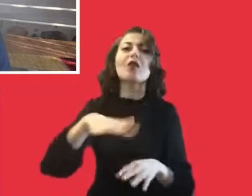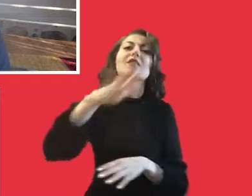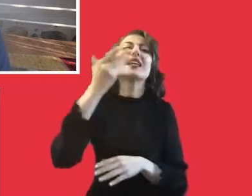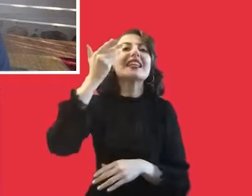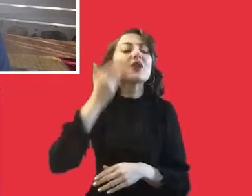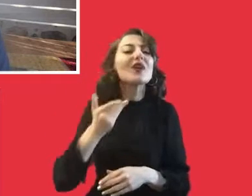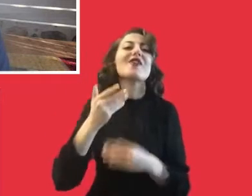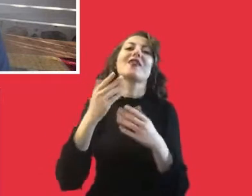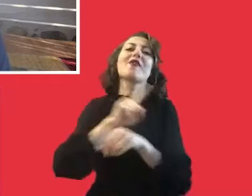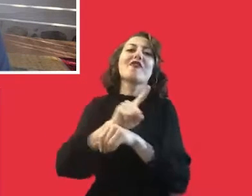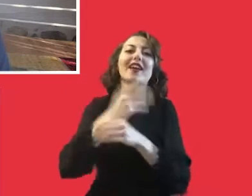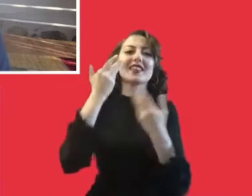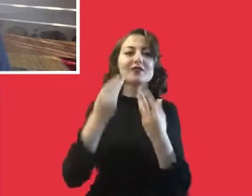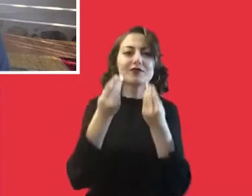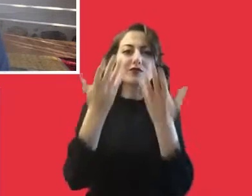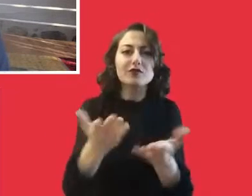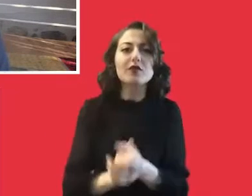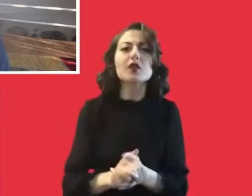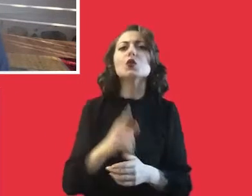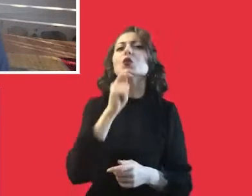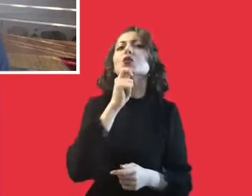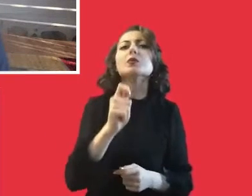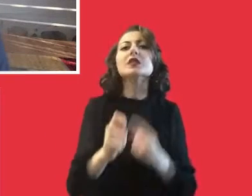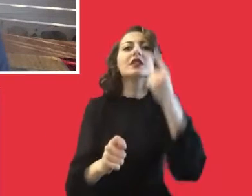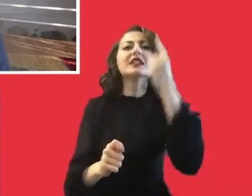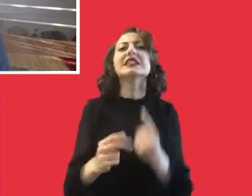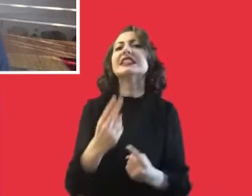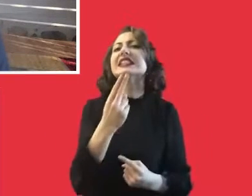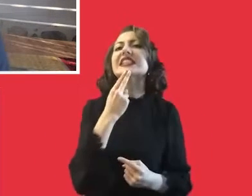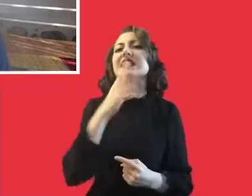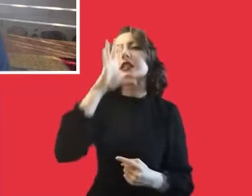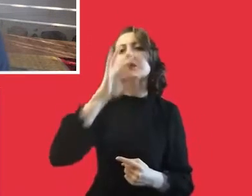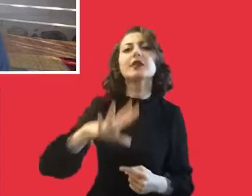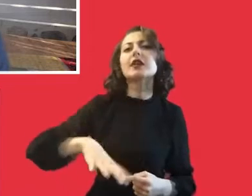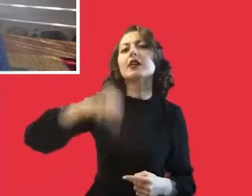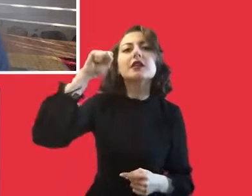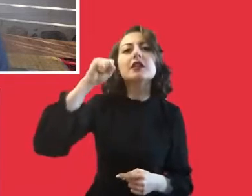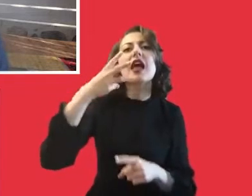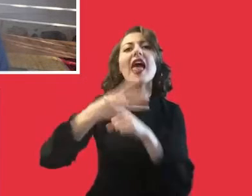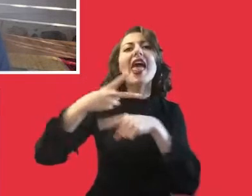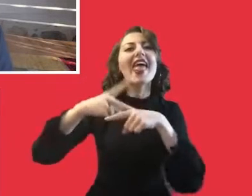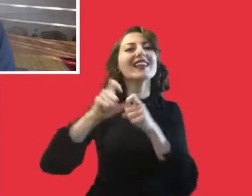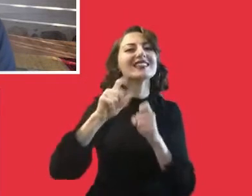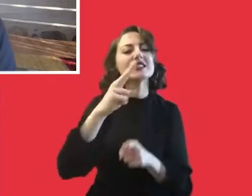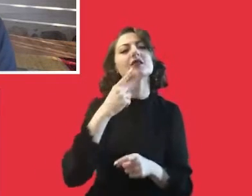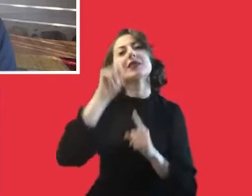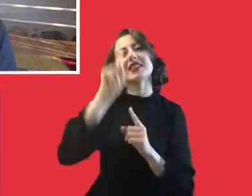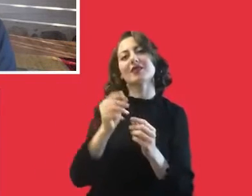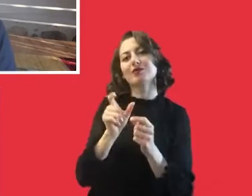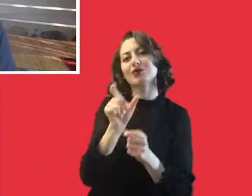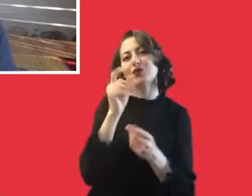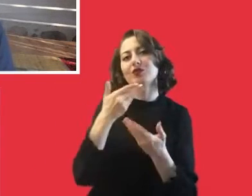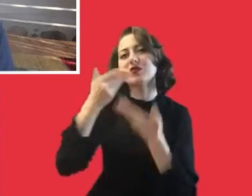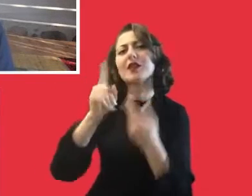my opinion, and Ve I would like to sözü SES wish you Kadın an Sporları enjoyable time. kurucularından I Ezgi would like to leave Kırılmaz'a the word to Ezgi bırakmak Kırılmaz istiyorum. from SES Birkaç Women's sorum var